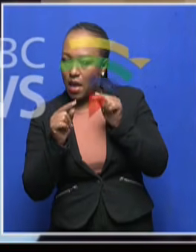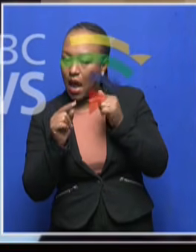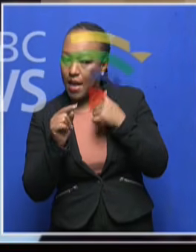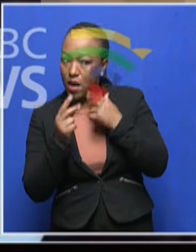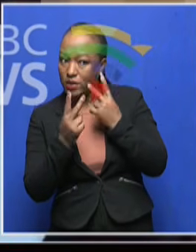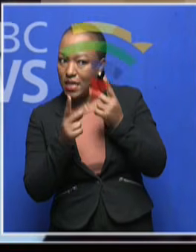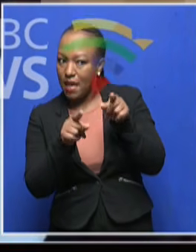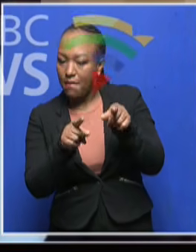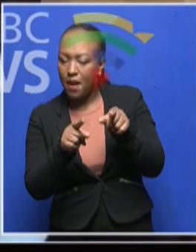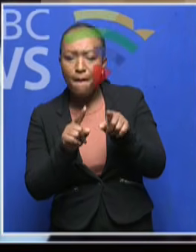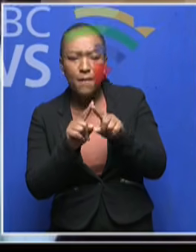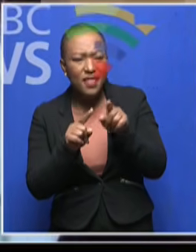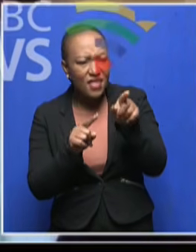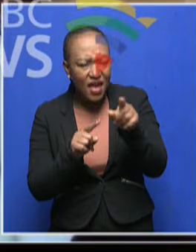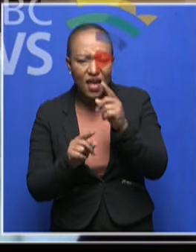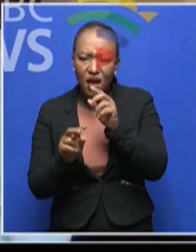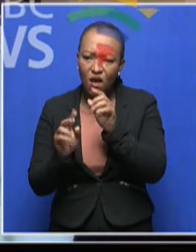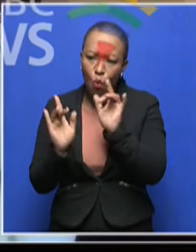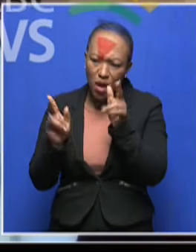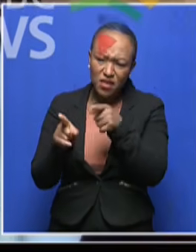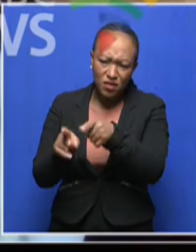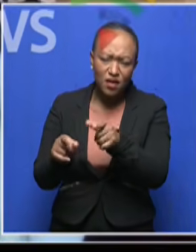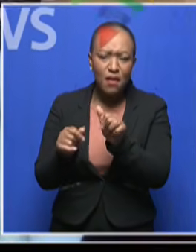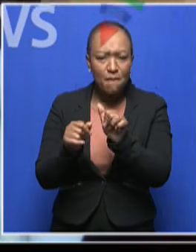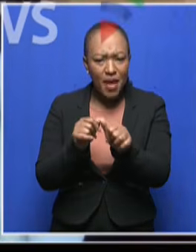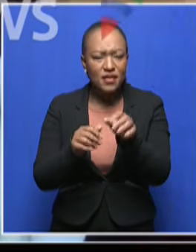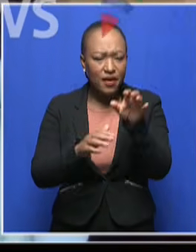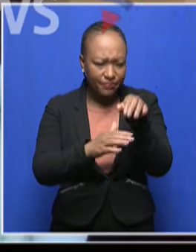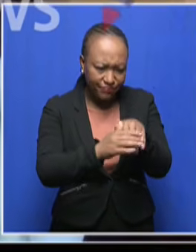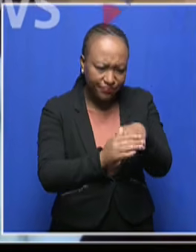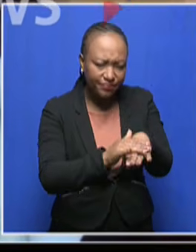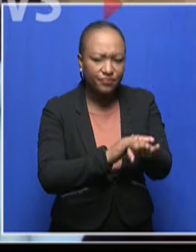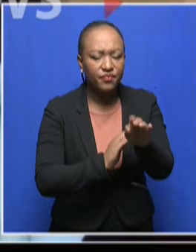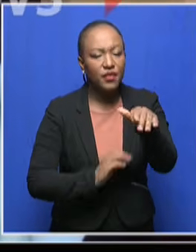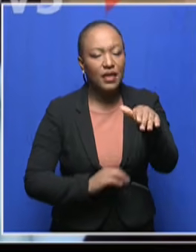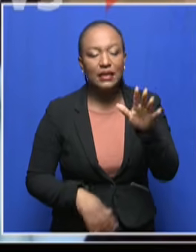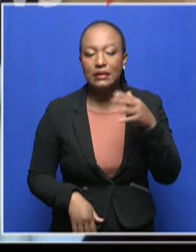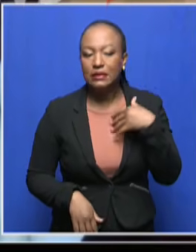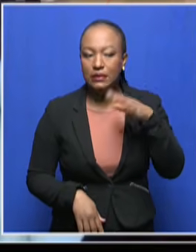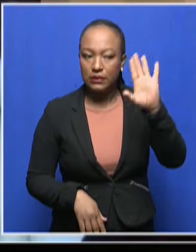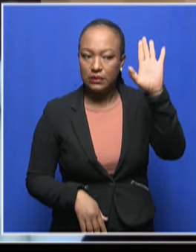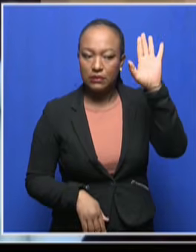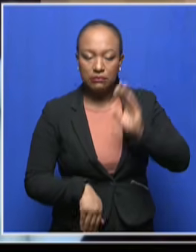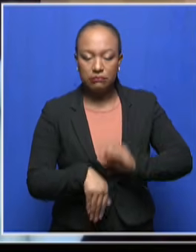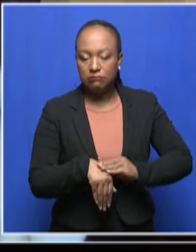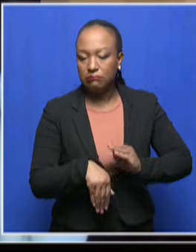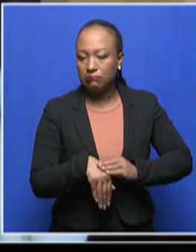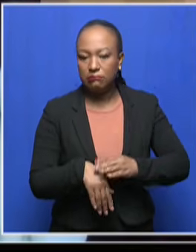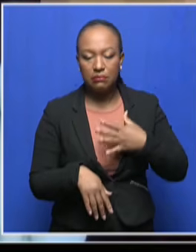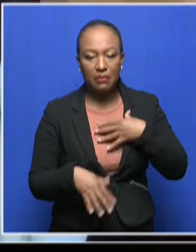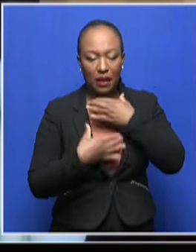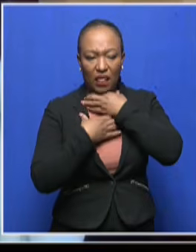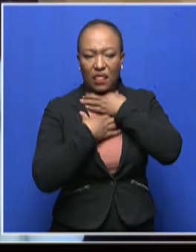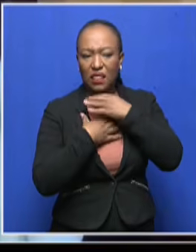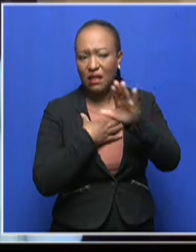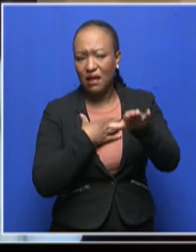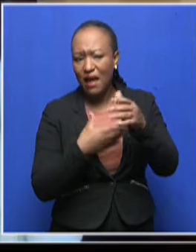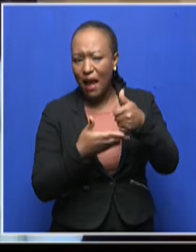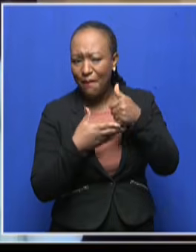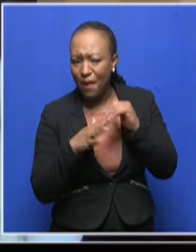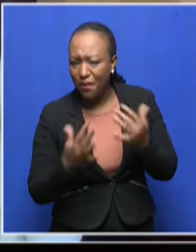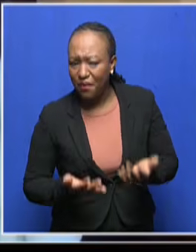see you. But they're watching you all the time. So rather confront them and say, I'm in trouble, I need help, what can you do for me? And that,